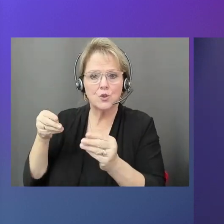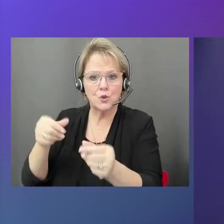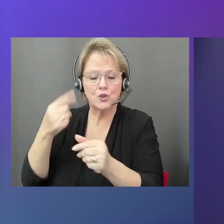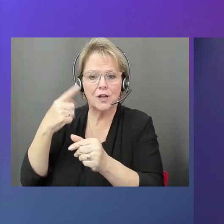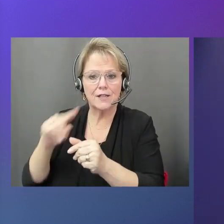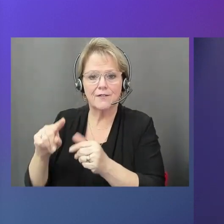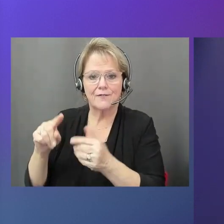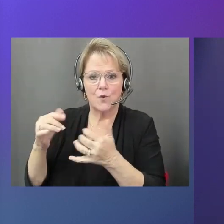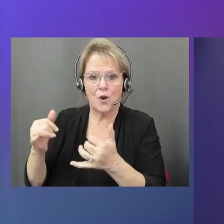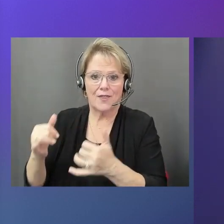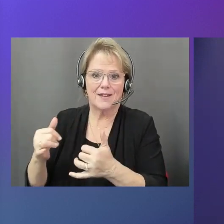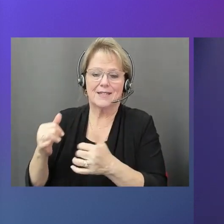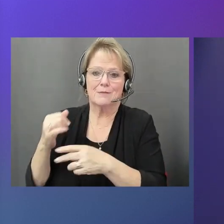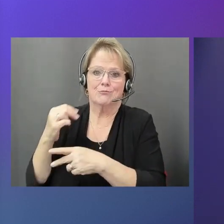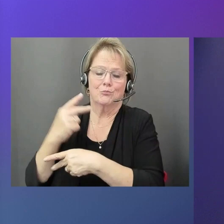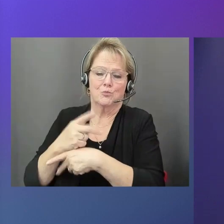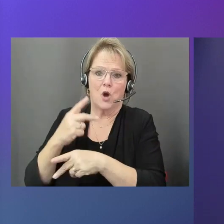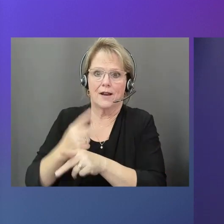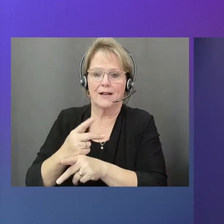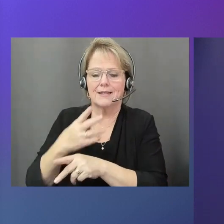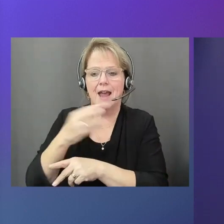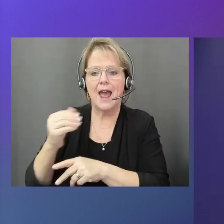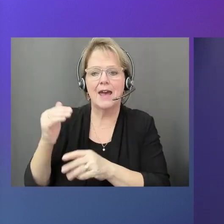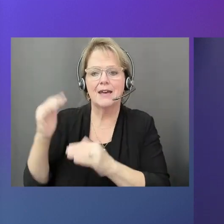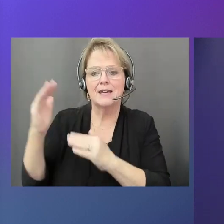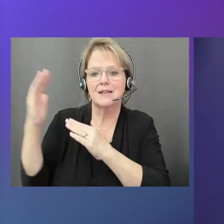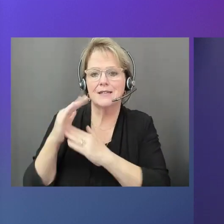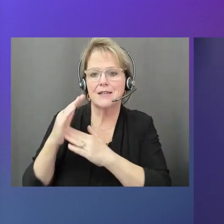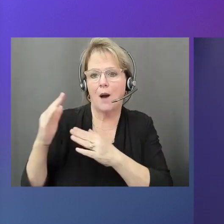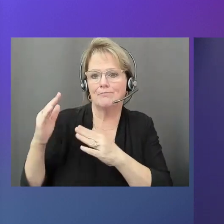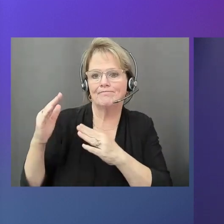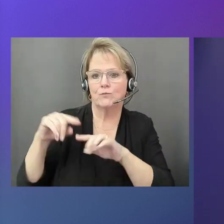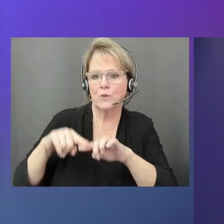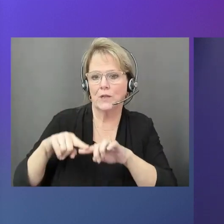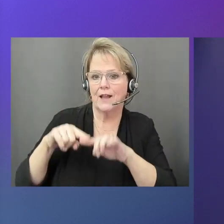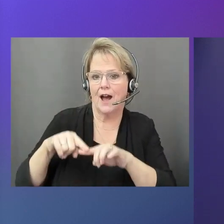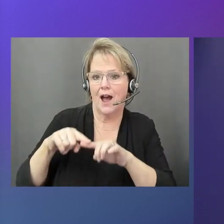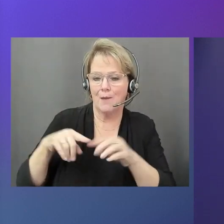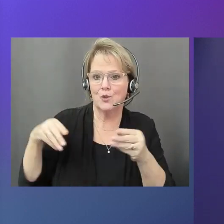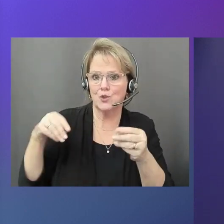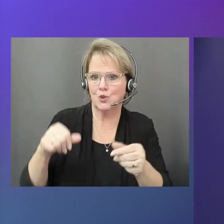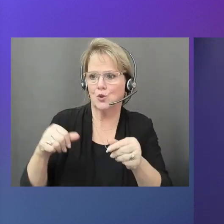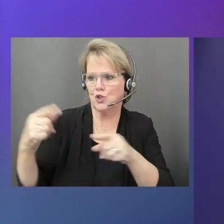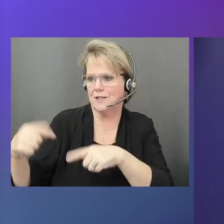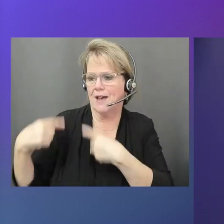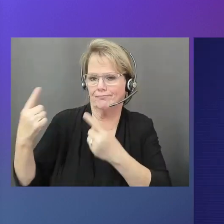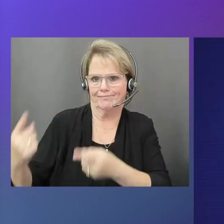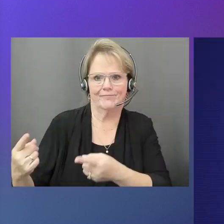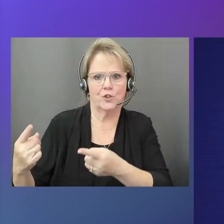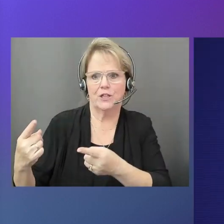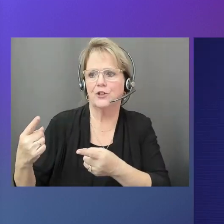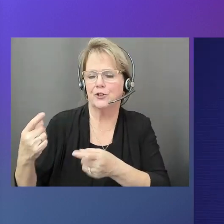the same highly reliable solutions that they've been providing to customers for years in a version that's now available in the cloud.